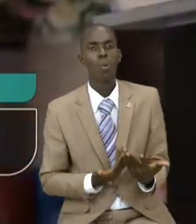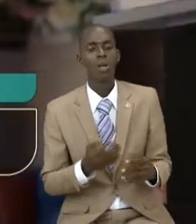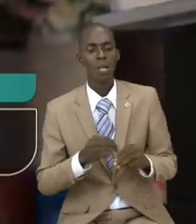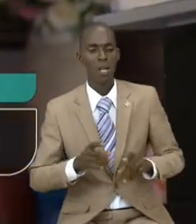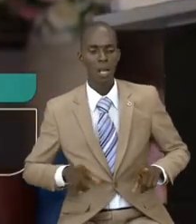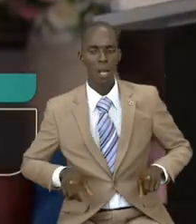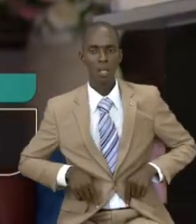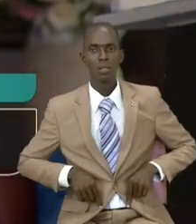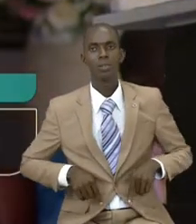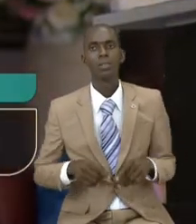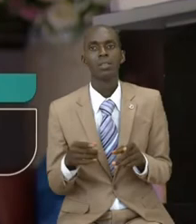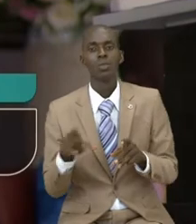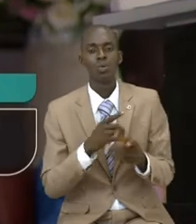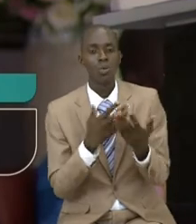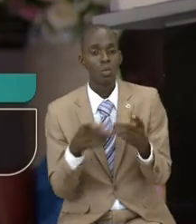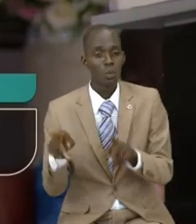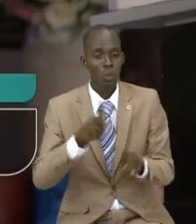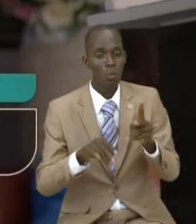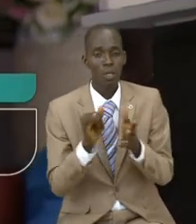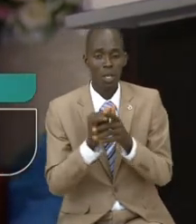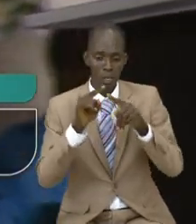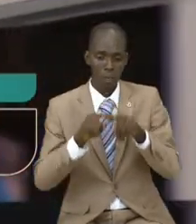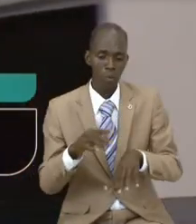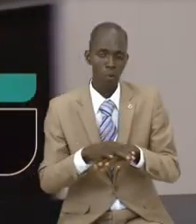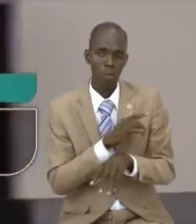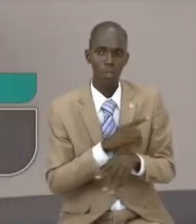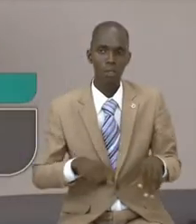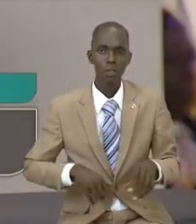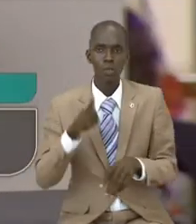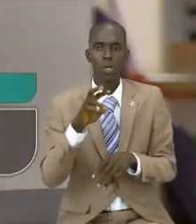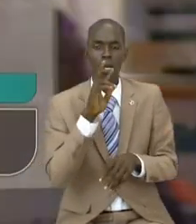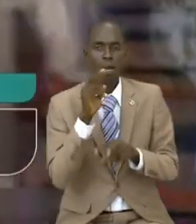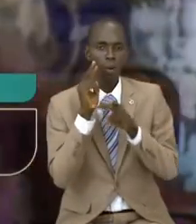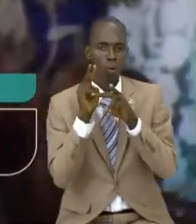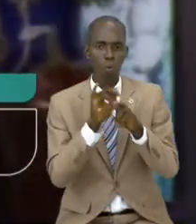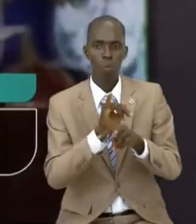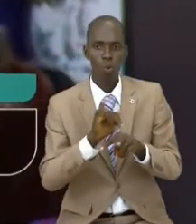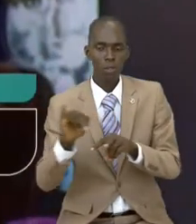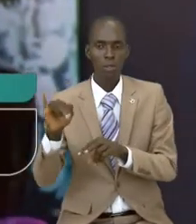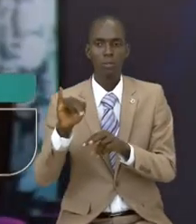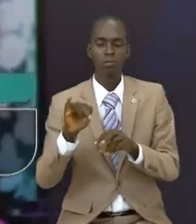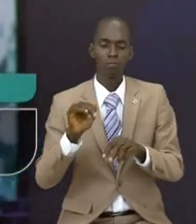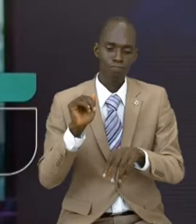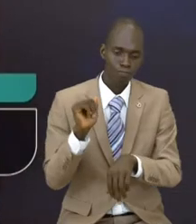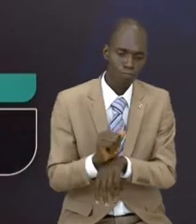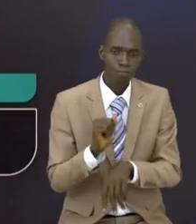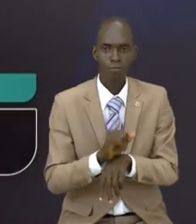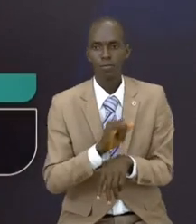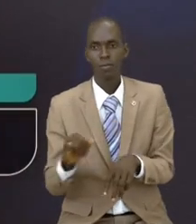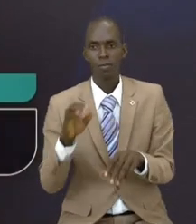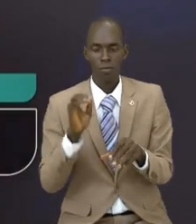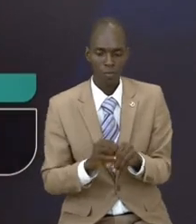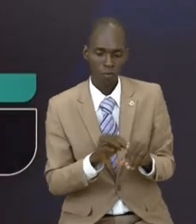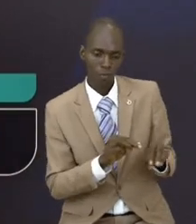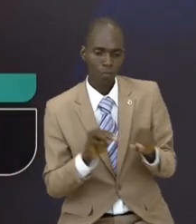that wait upon the Lord. You are watching actively in transit.